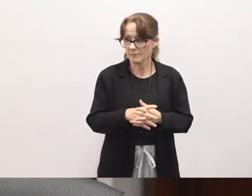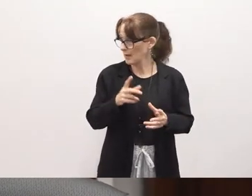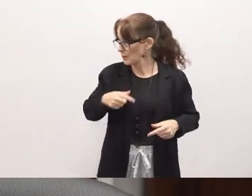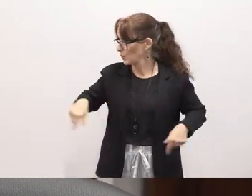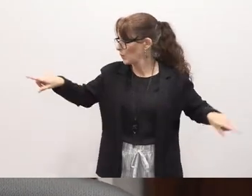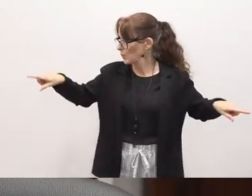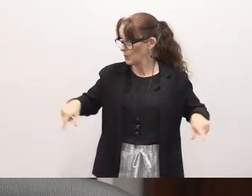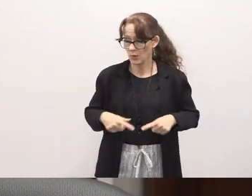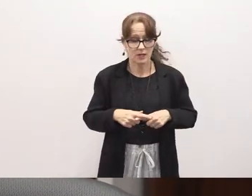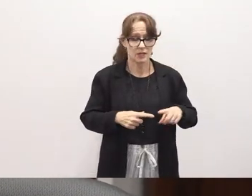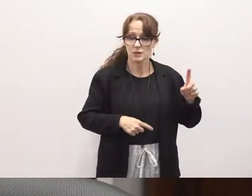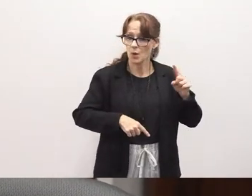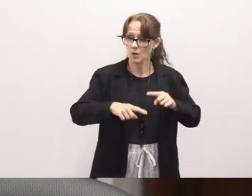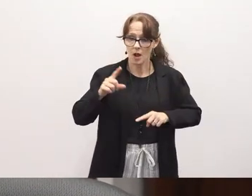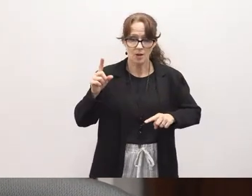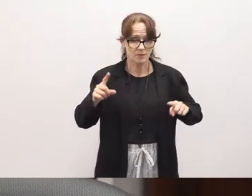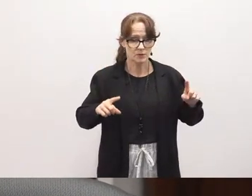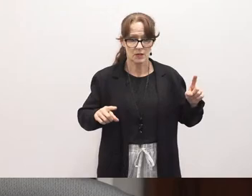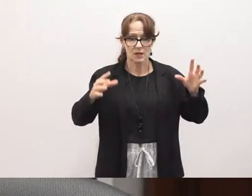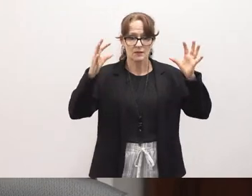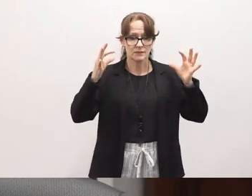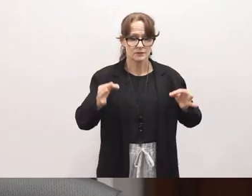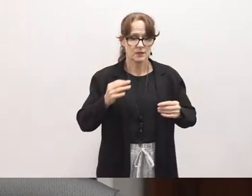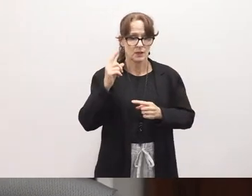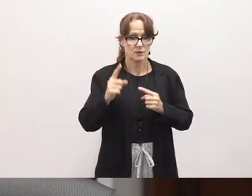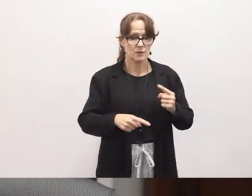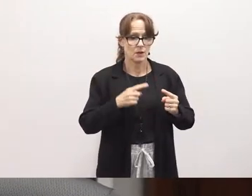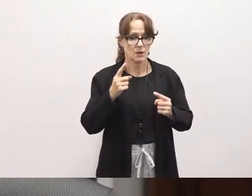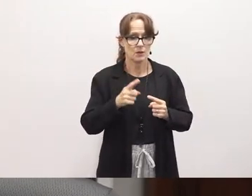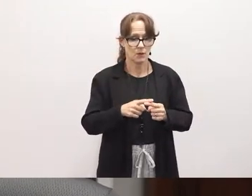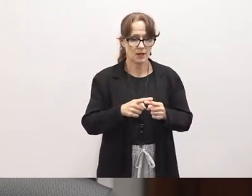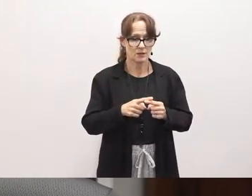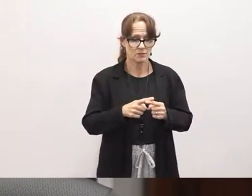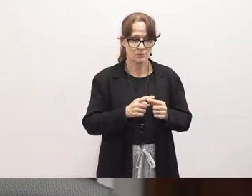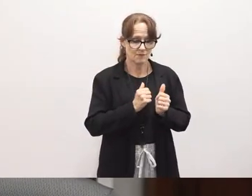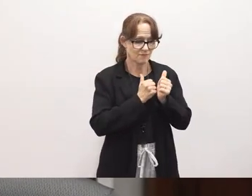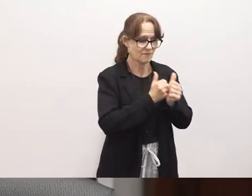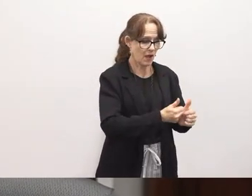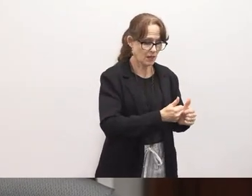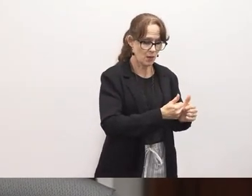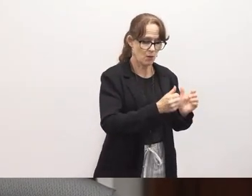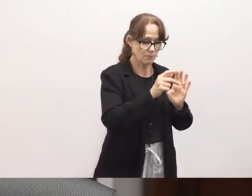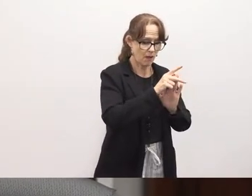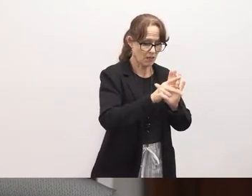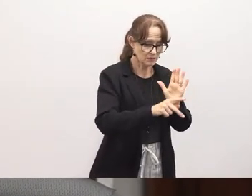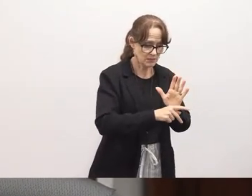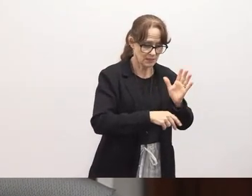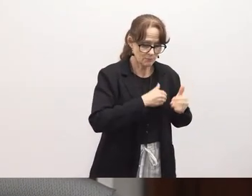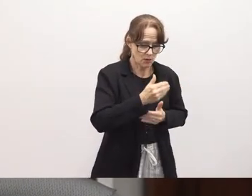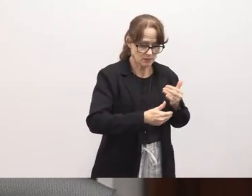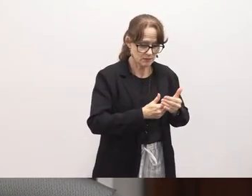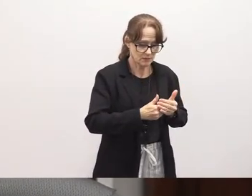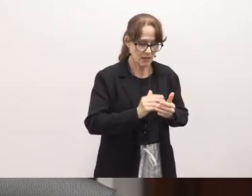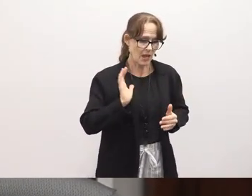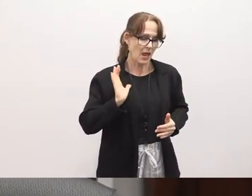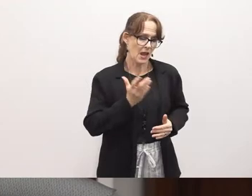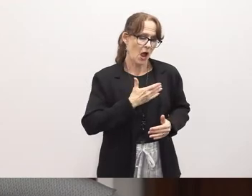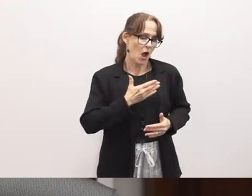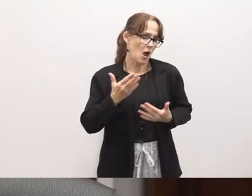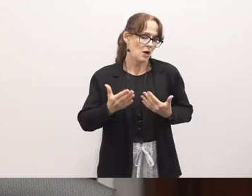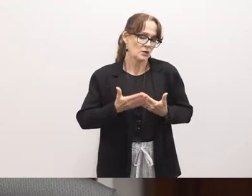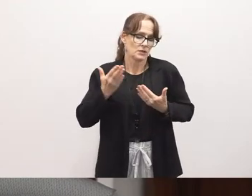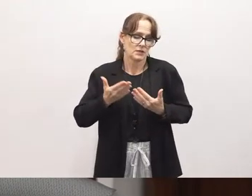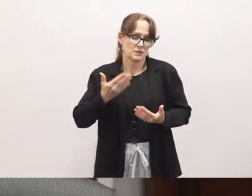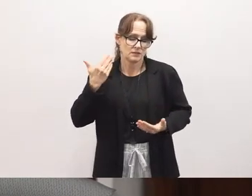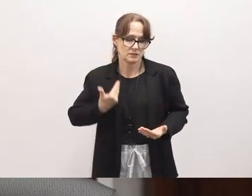don't arbitrarily decide when we're going to uphold process and policy. at our individual convenience, and that we